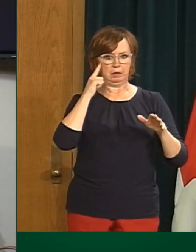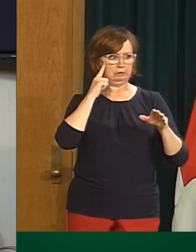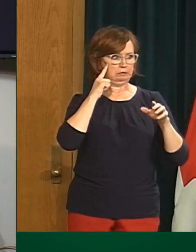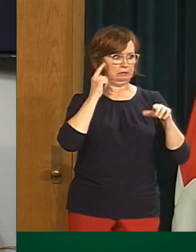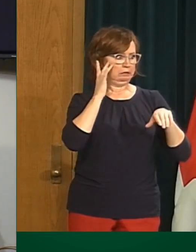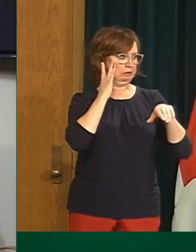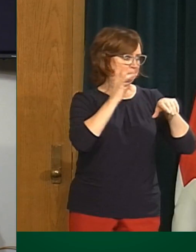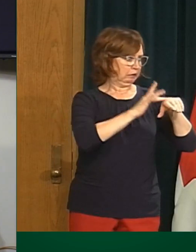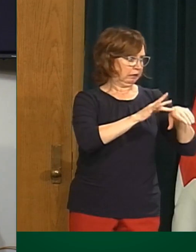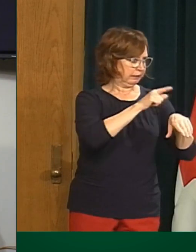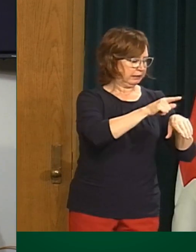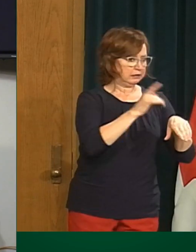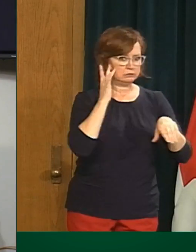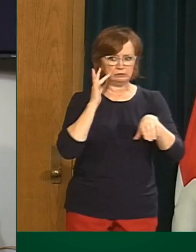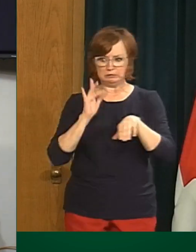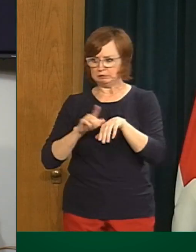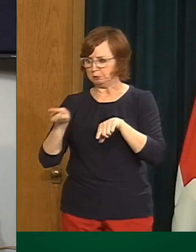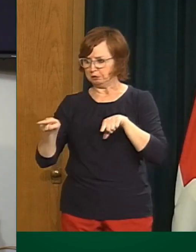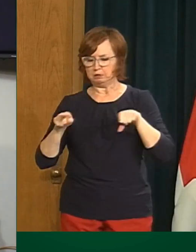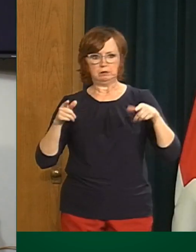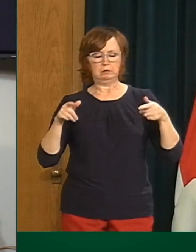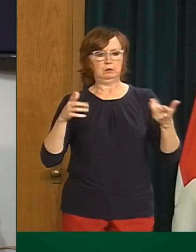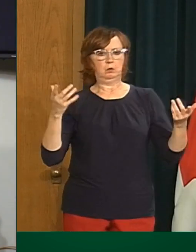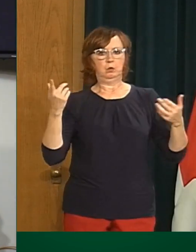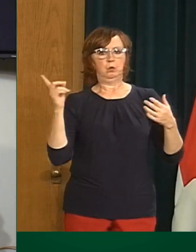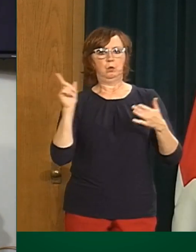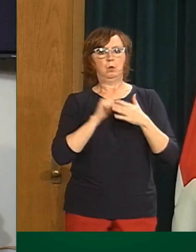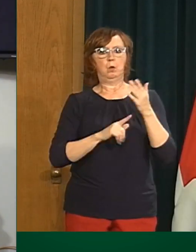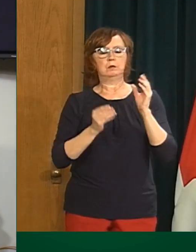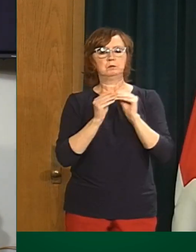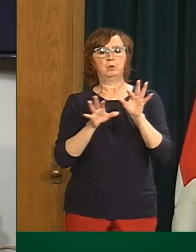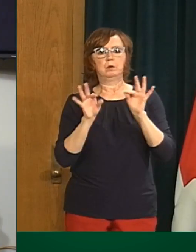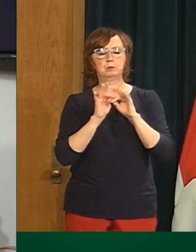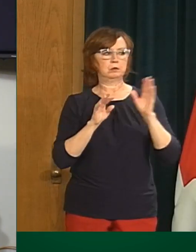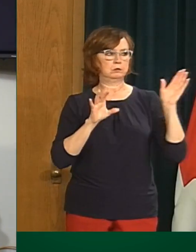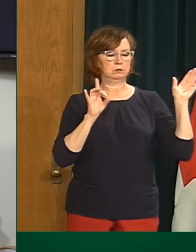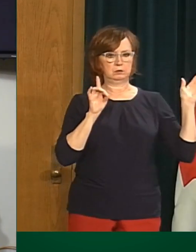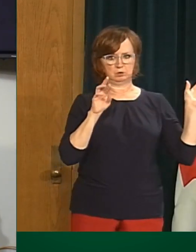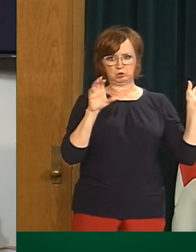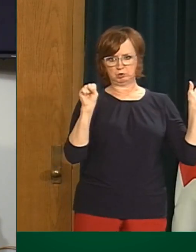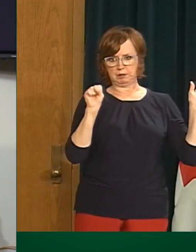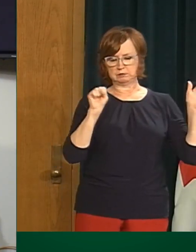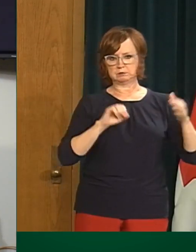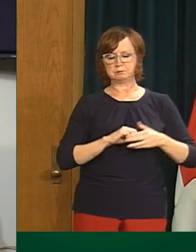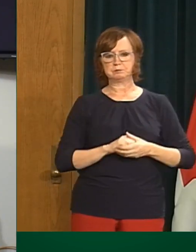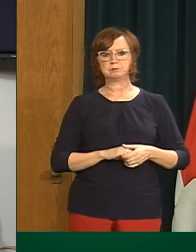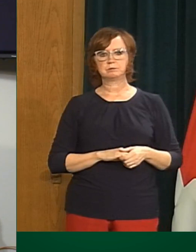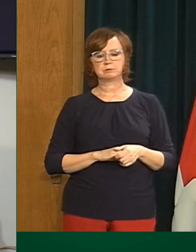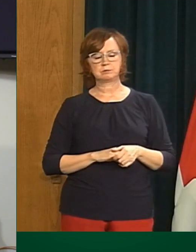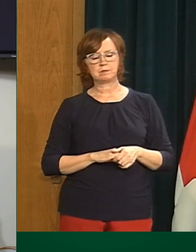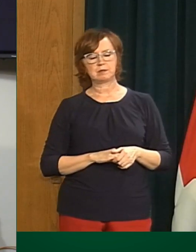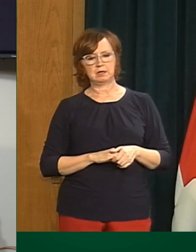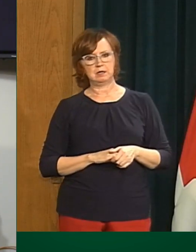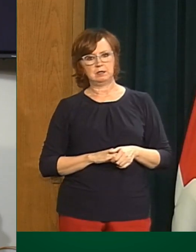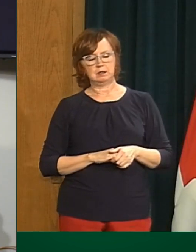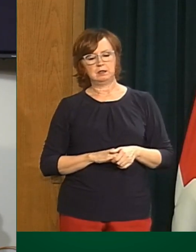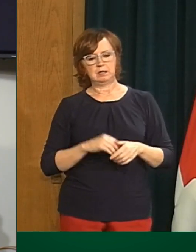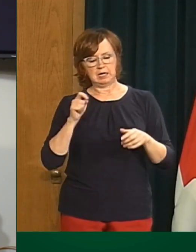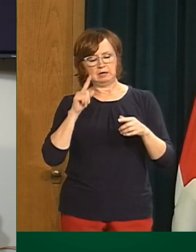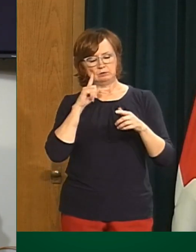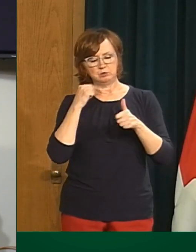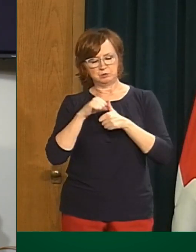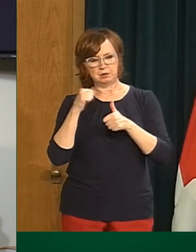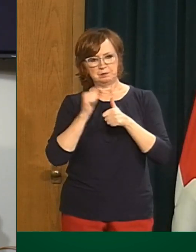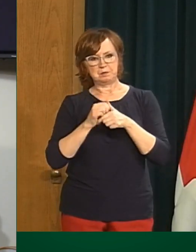to keep in account several important points about cases as they present on a day-by-day basis. First of all, we need